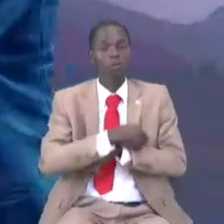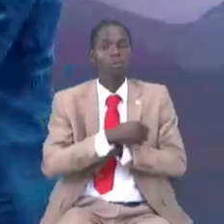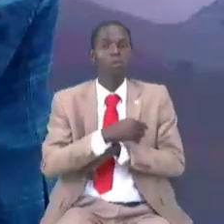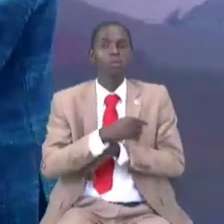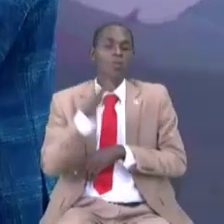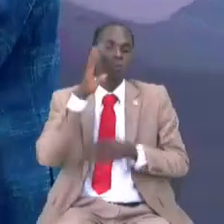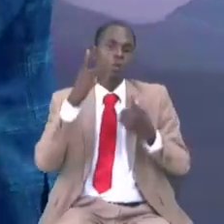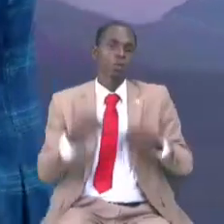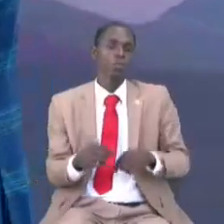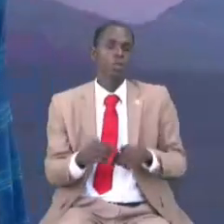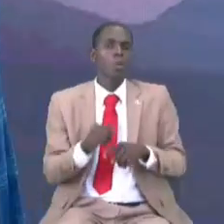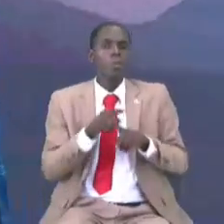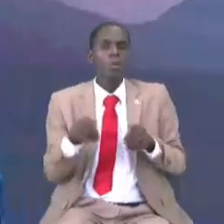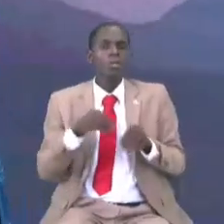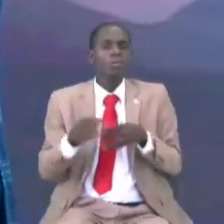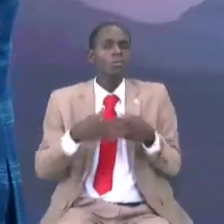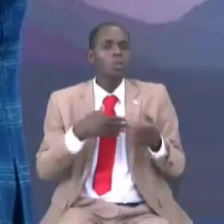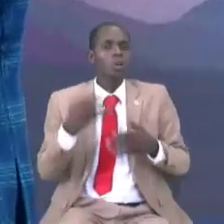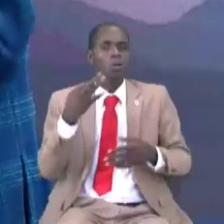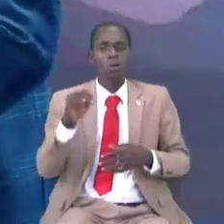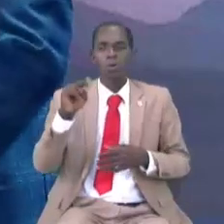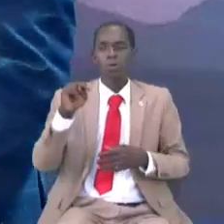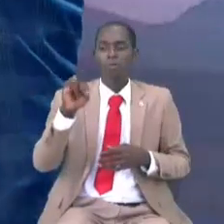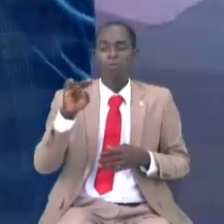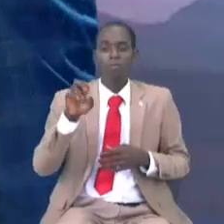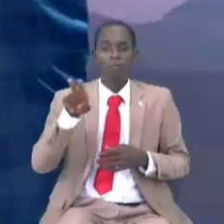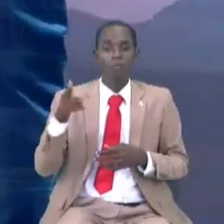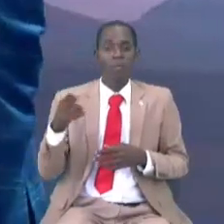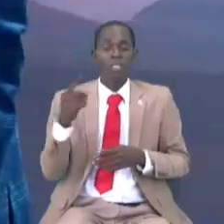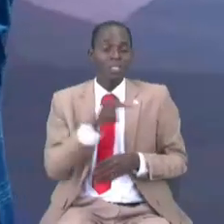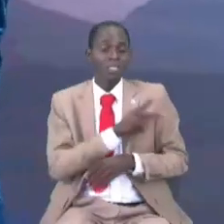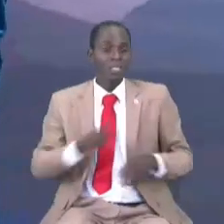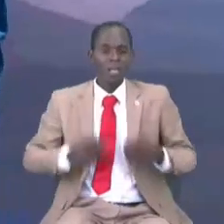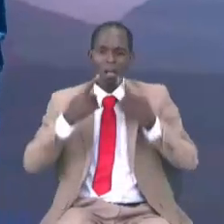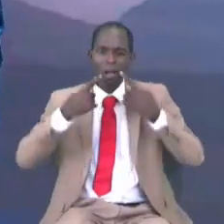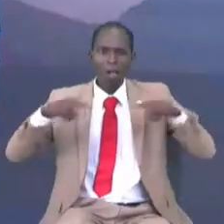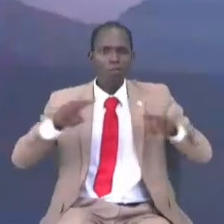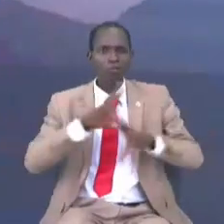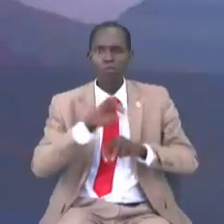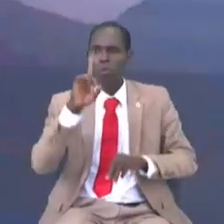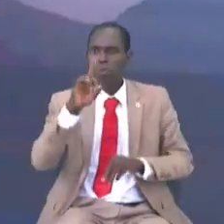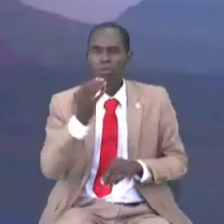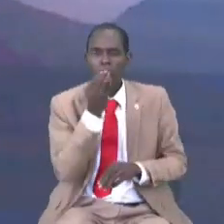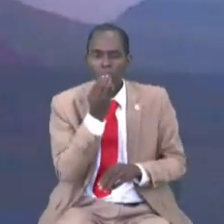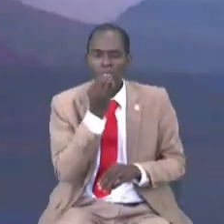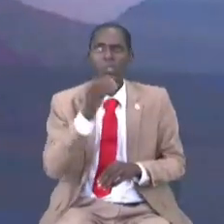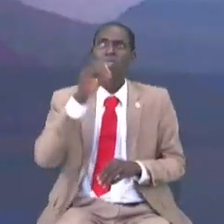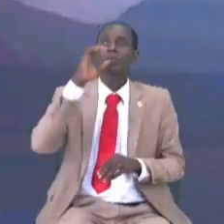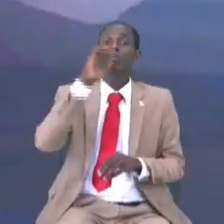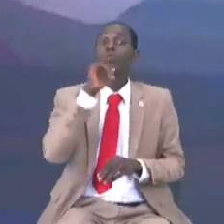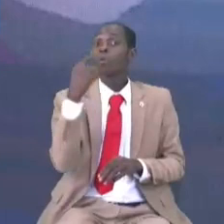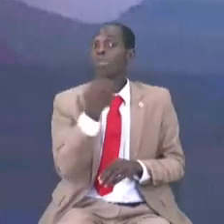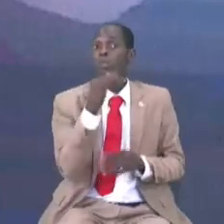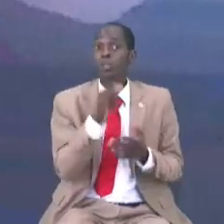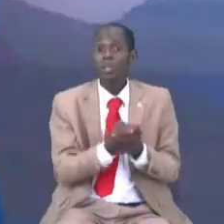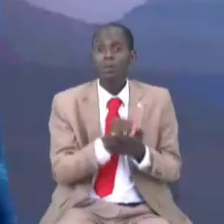decree. Nobody should eat, nobody should drink. Not only that, fasting without repentance does not bring